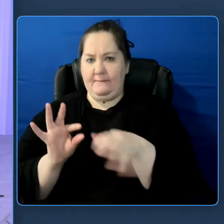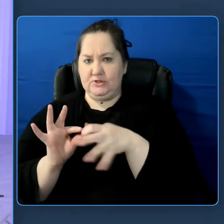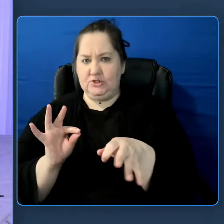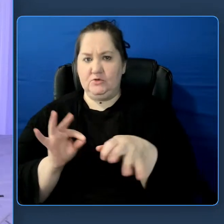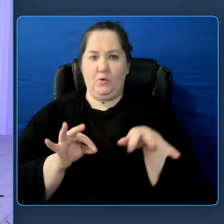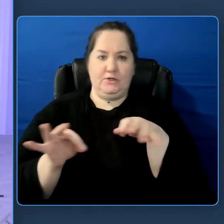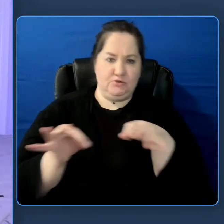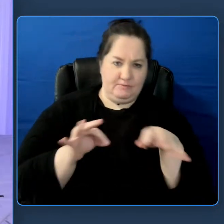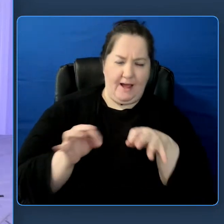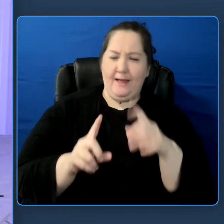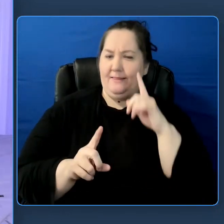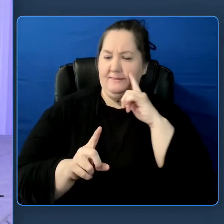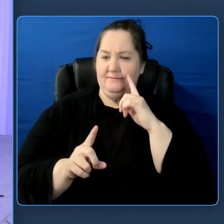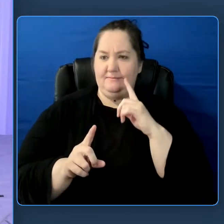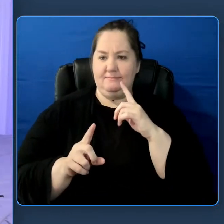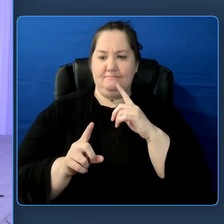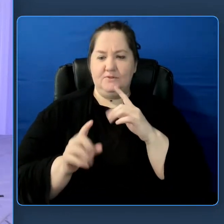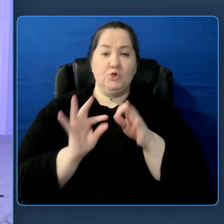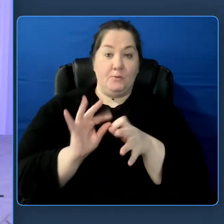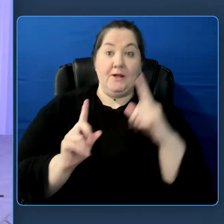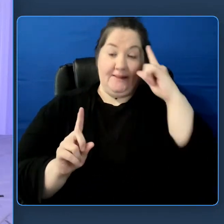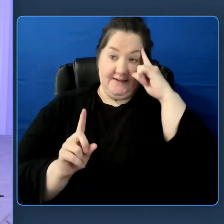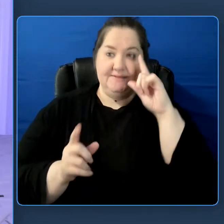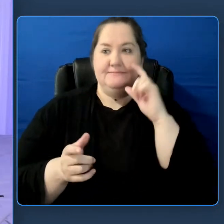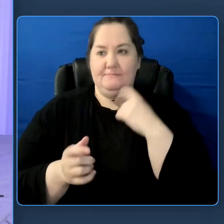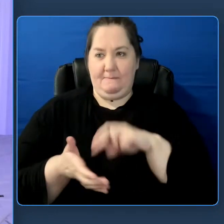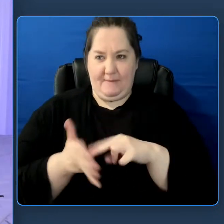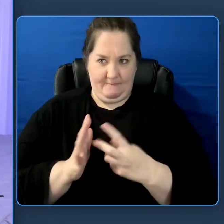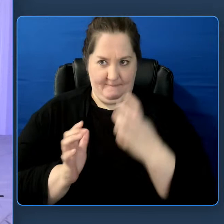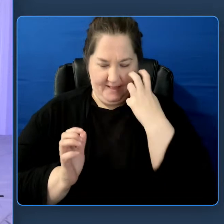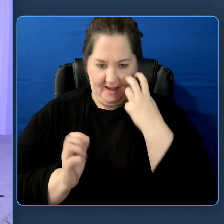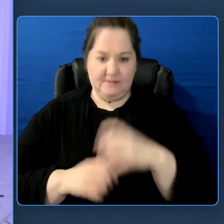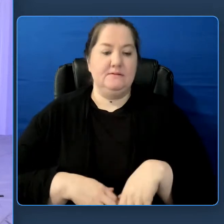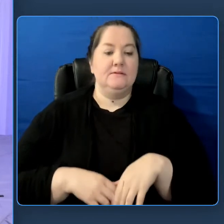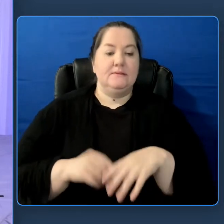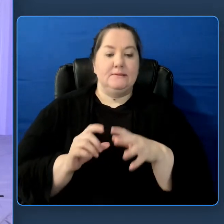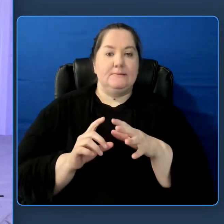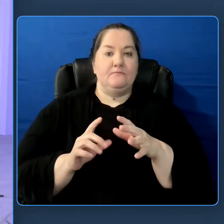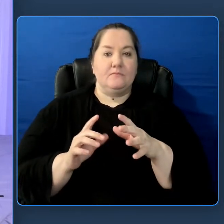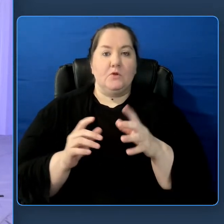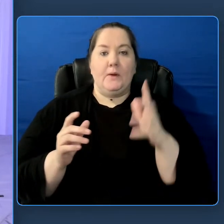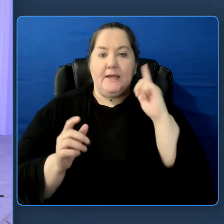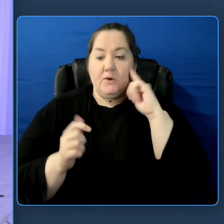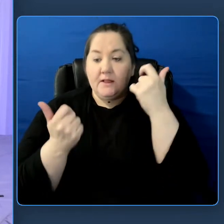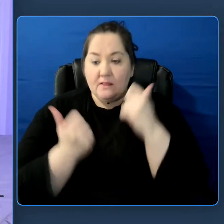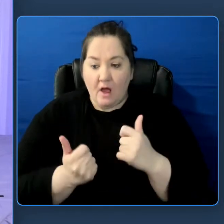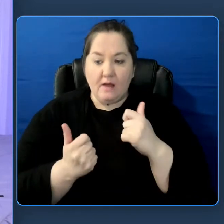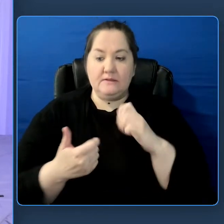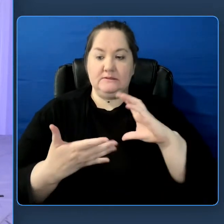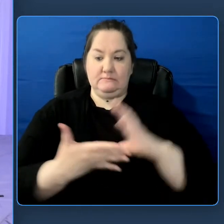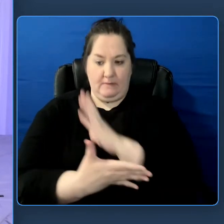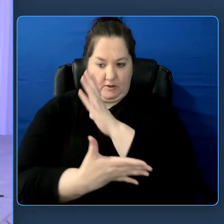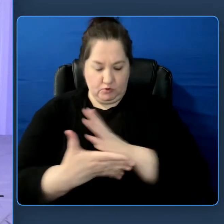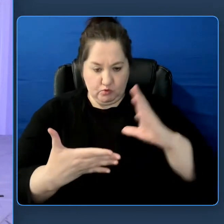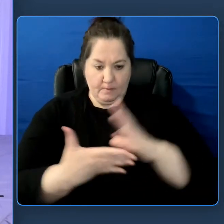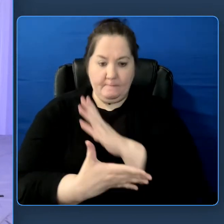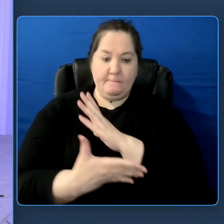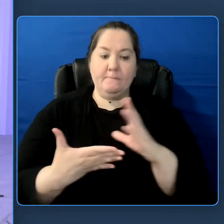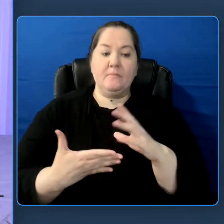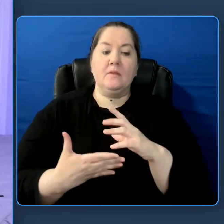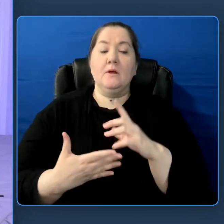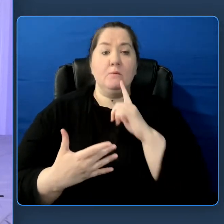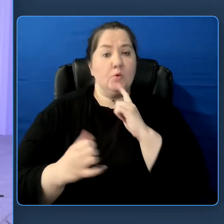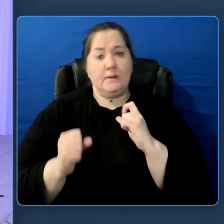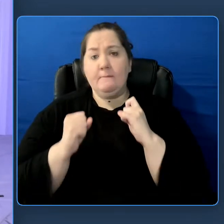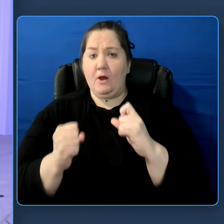or the scripts that are written and sharing that information even across the hearing loss spectrum could also be